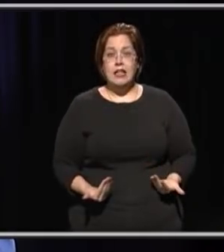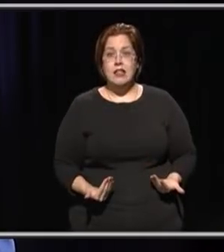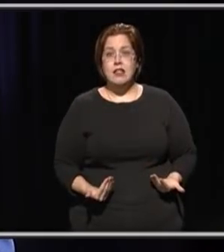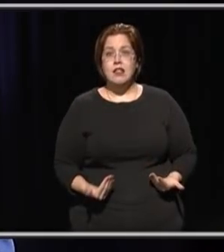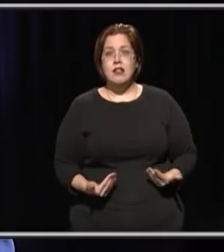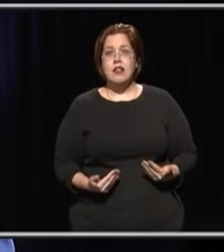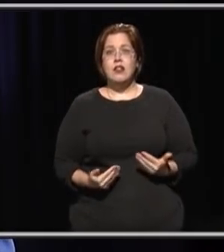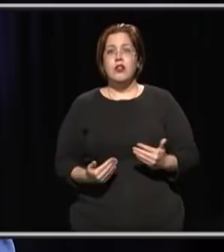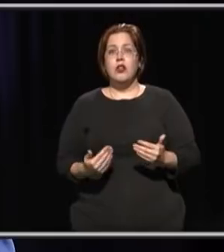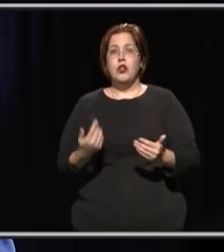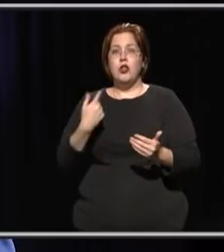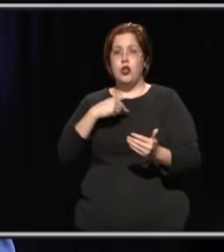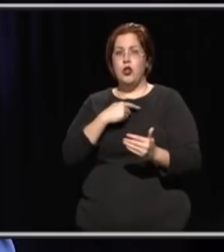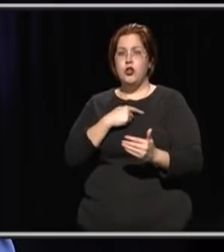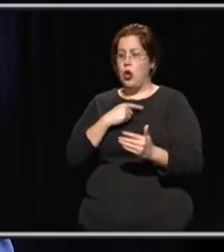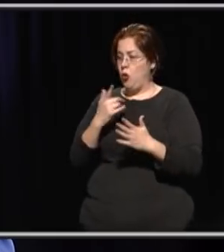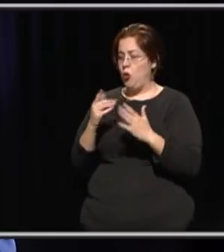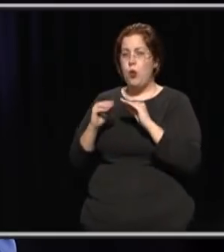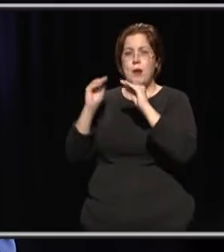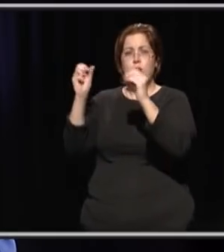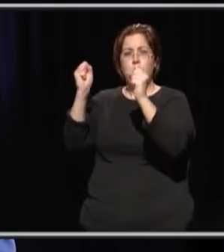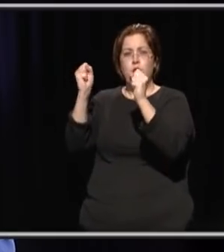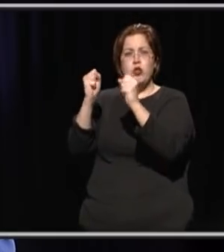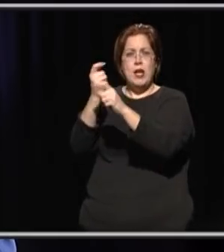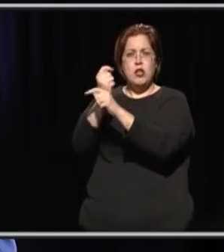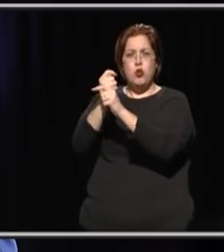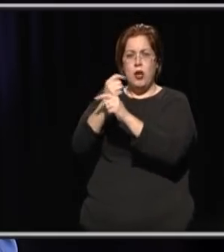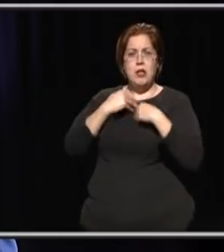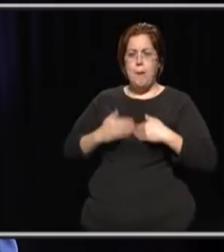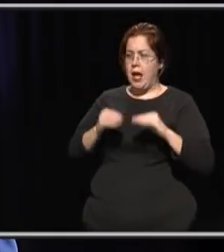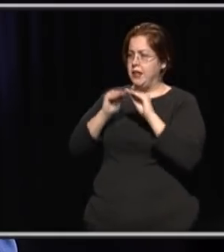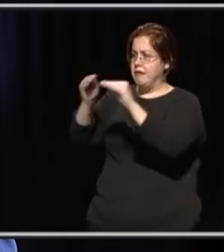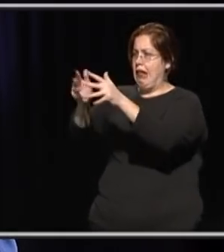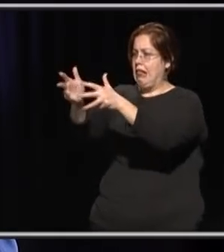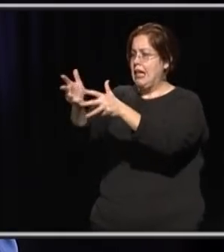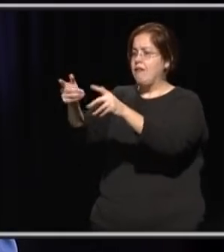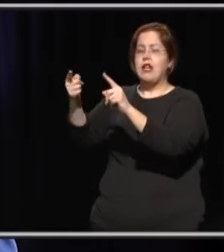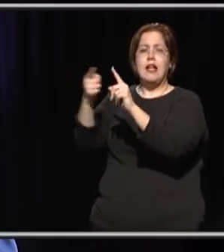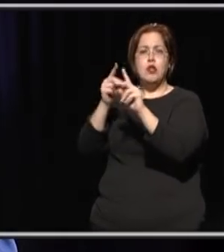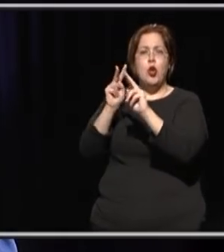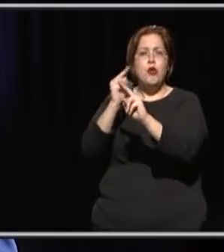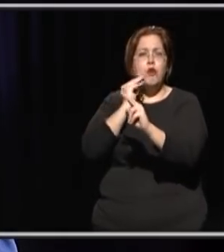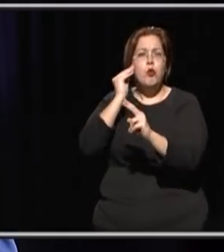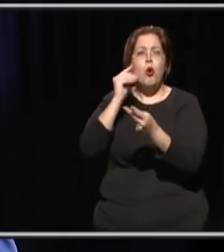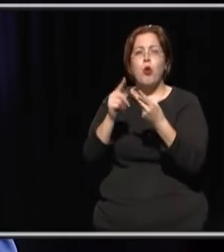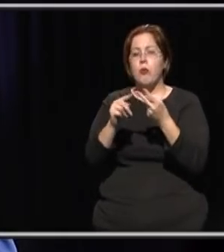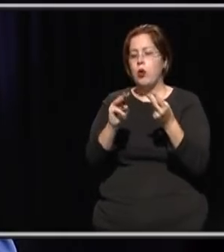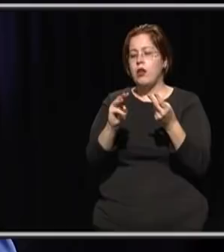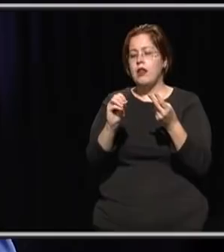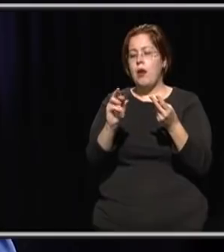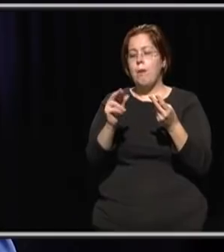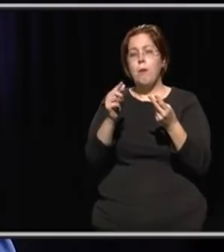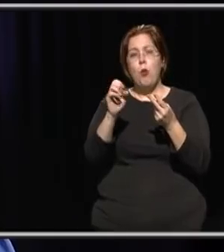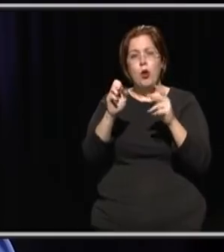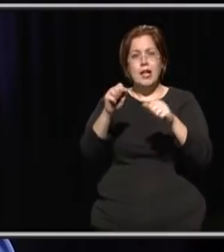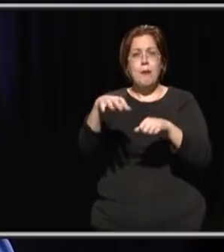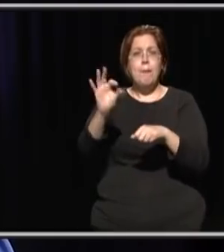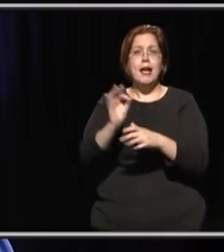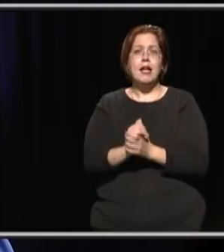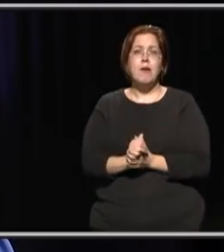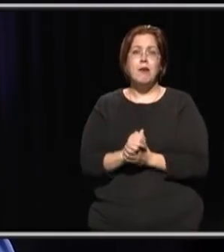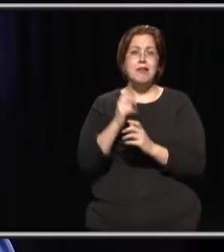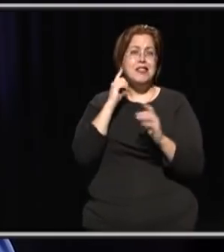for refrigerator trucks to put bodies and to hold them until the morgue or the funeral home can come pick them up, which sounds